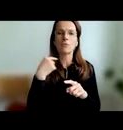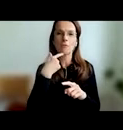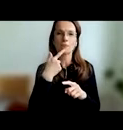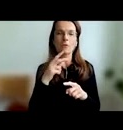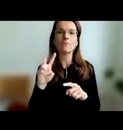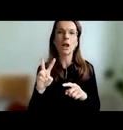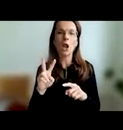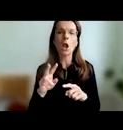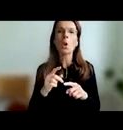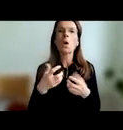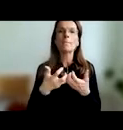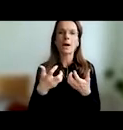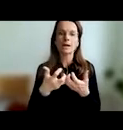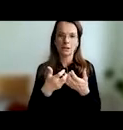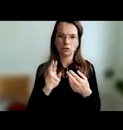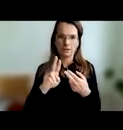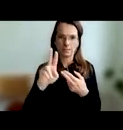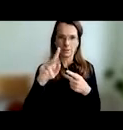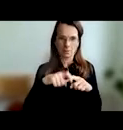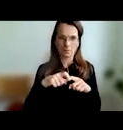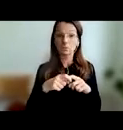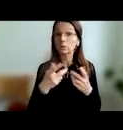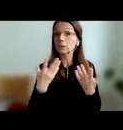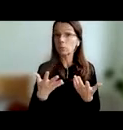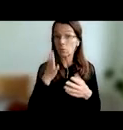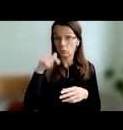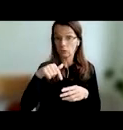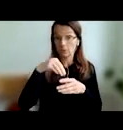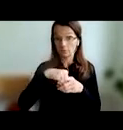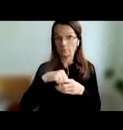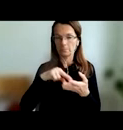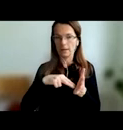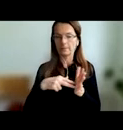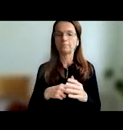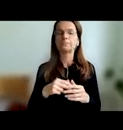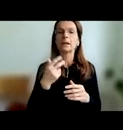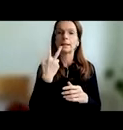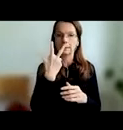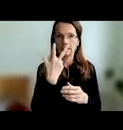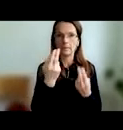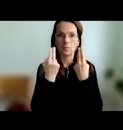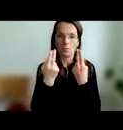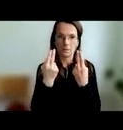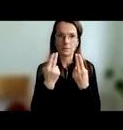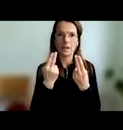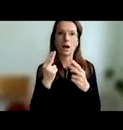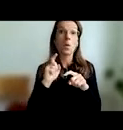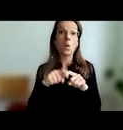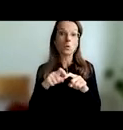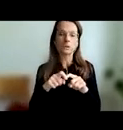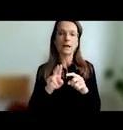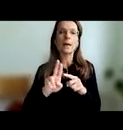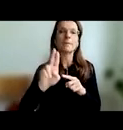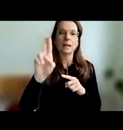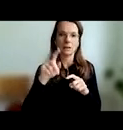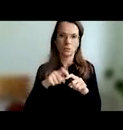So market intelligence tools, what are the three